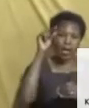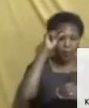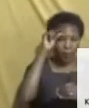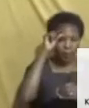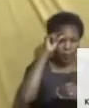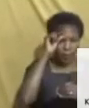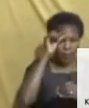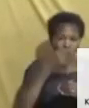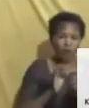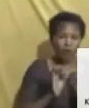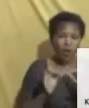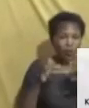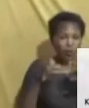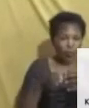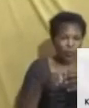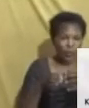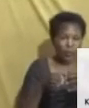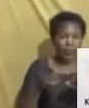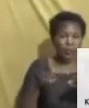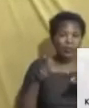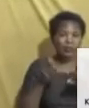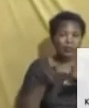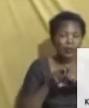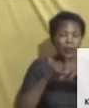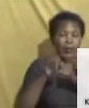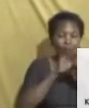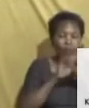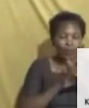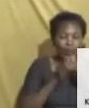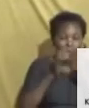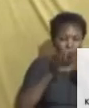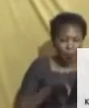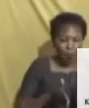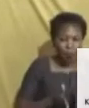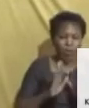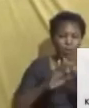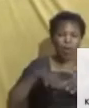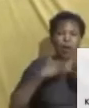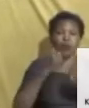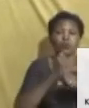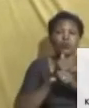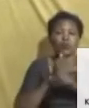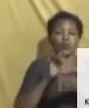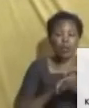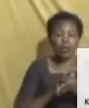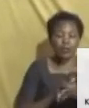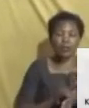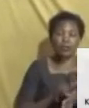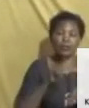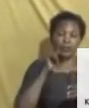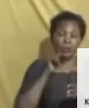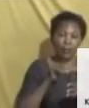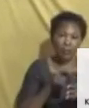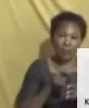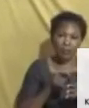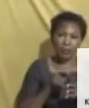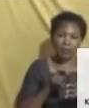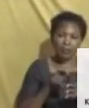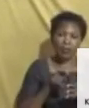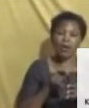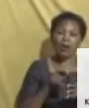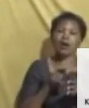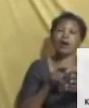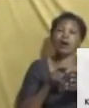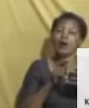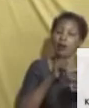a community, and a constitution is the means by which this is done. It is a primordial